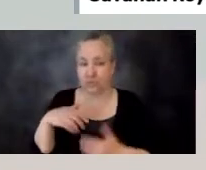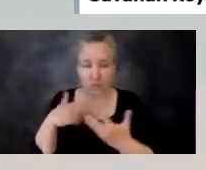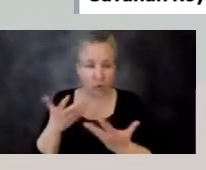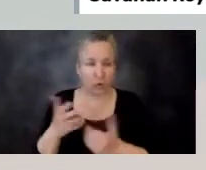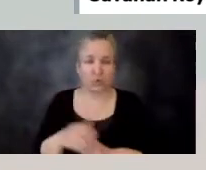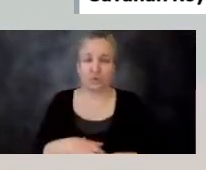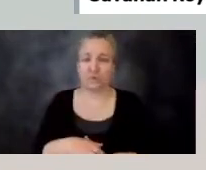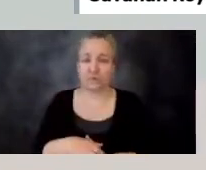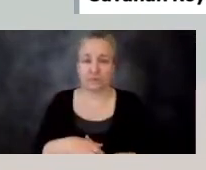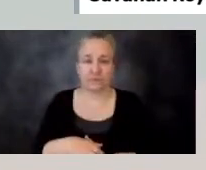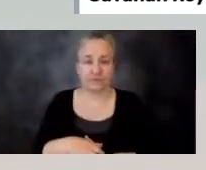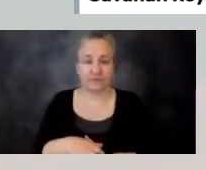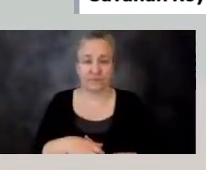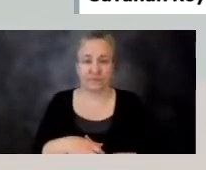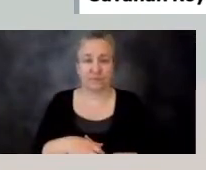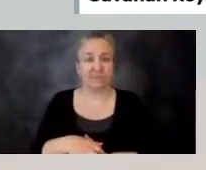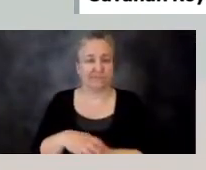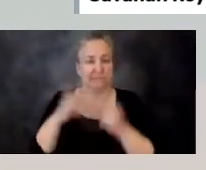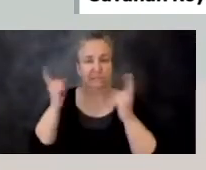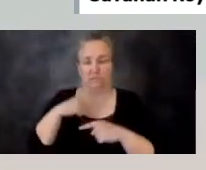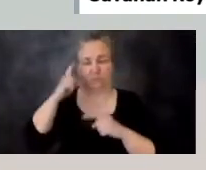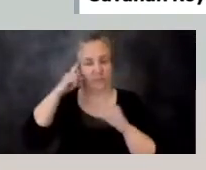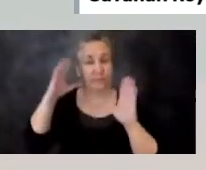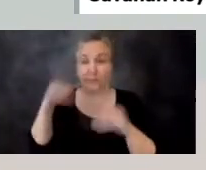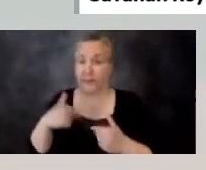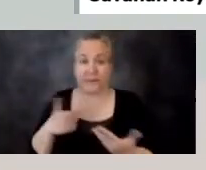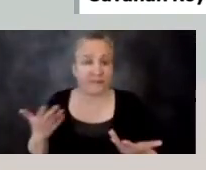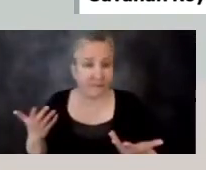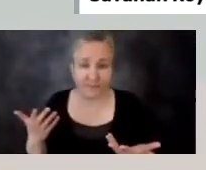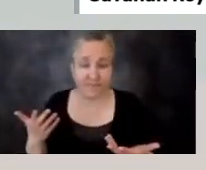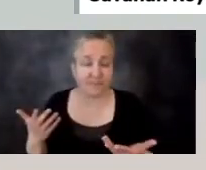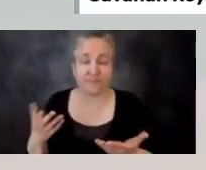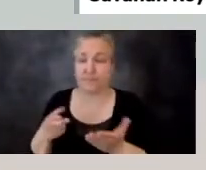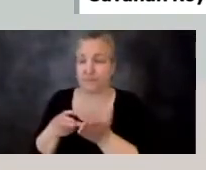I didn't expect it at all, obviously. And